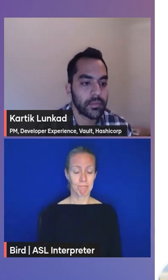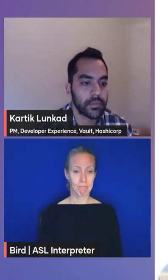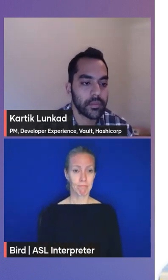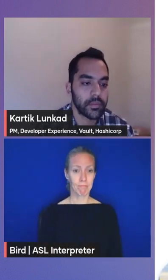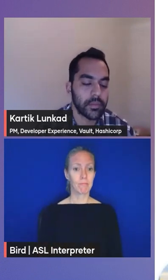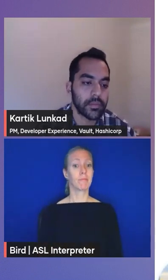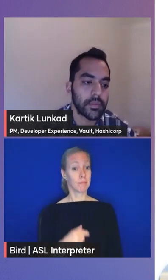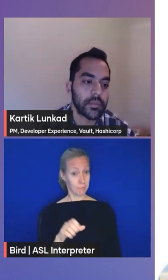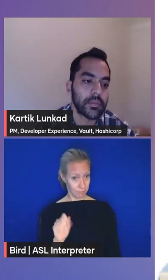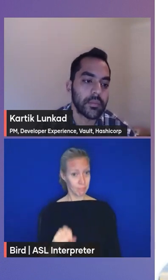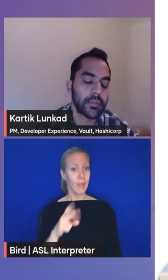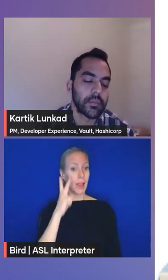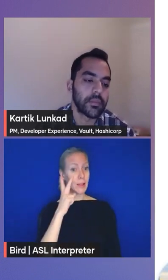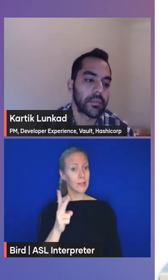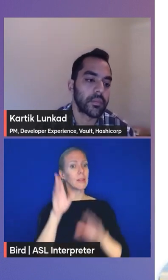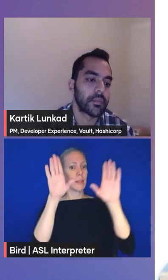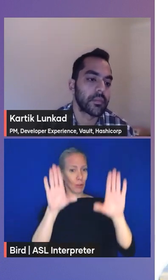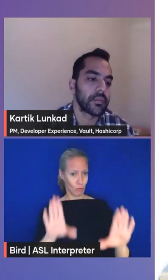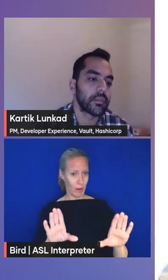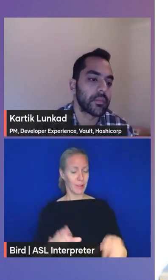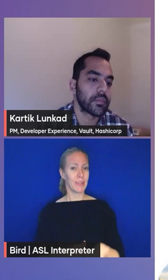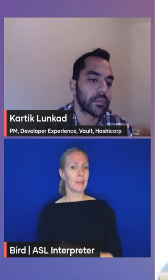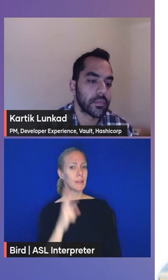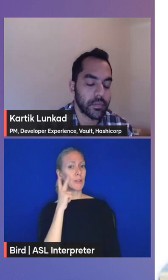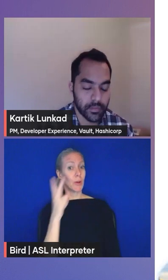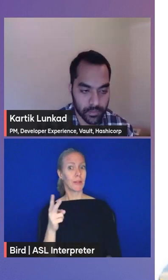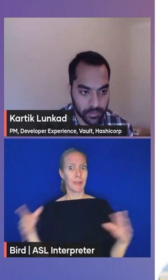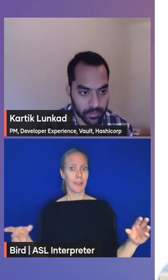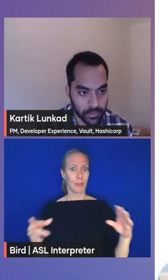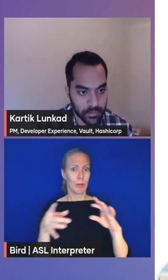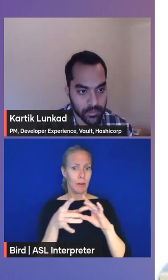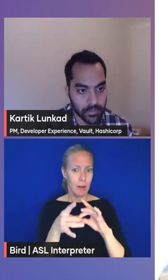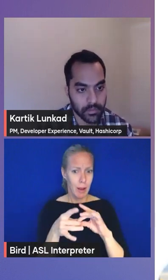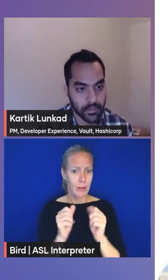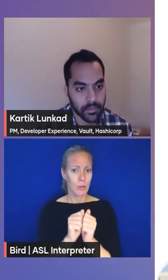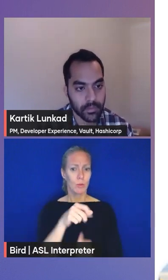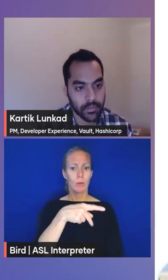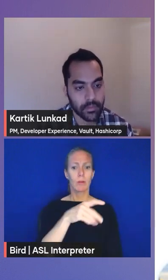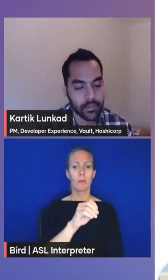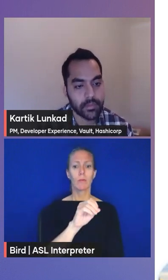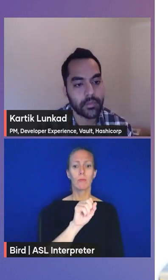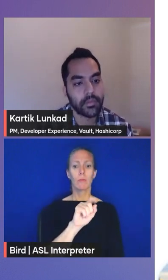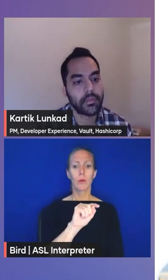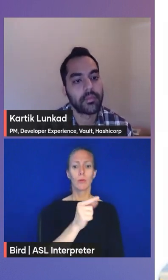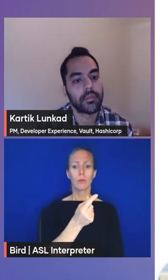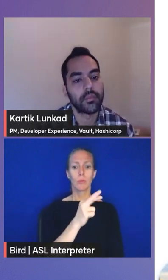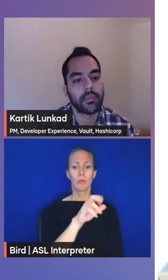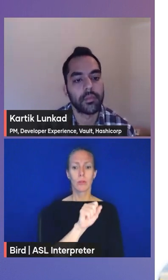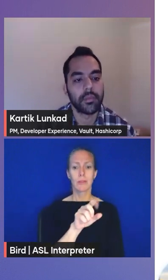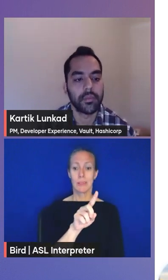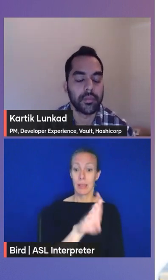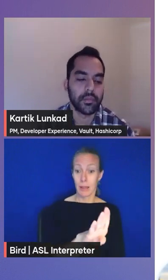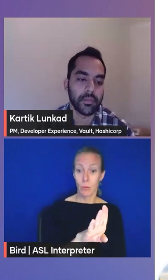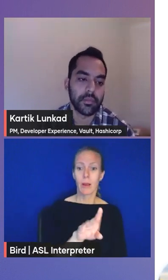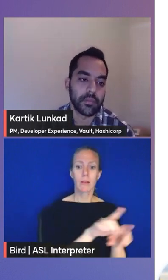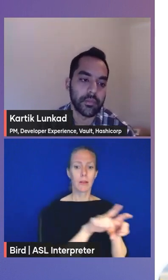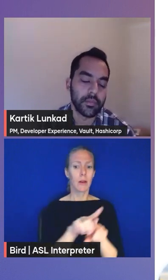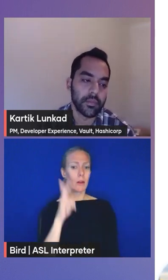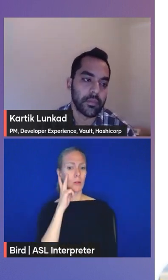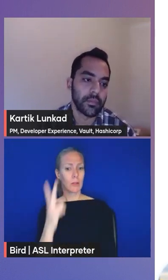I can see it, great. And I can see that there is a connection to Postgres database, and I also see there's one role